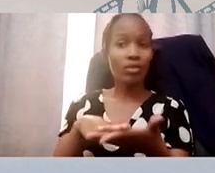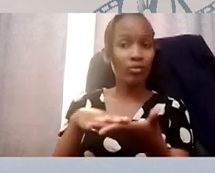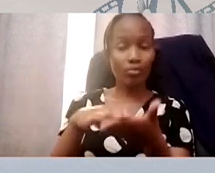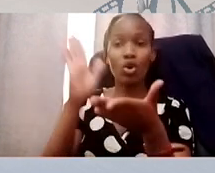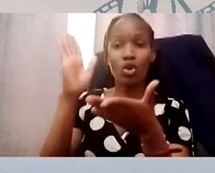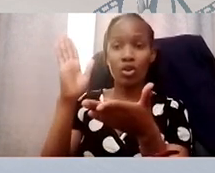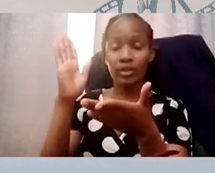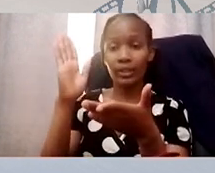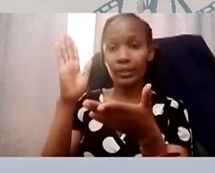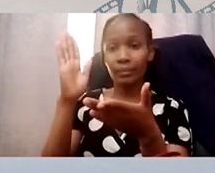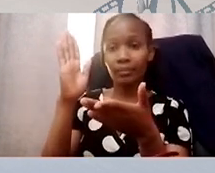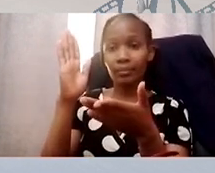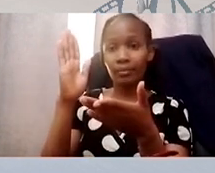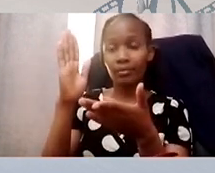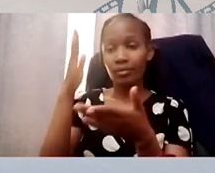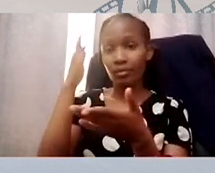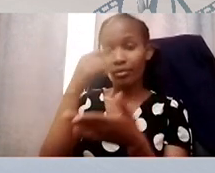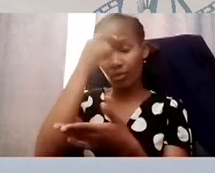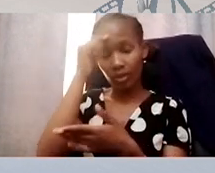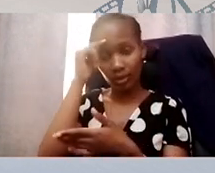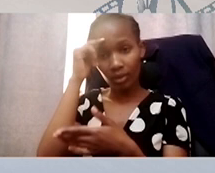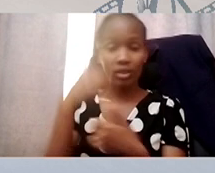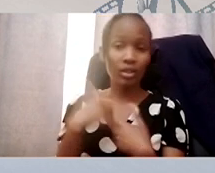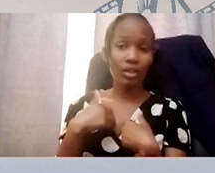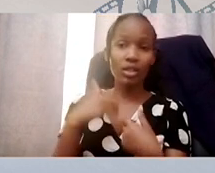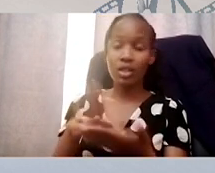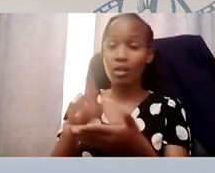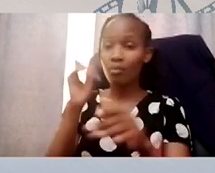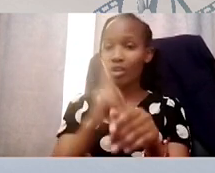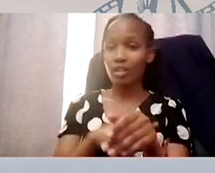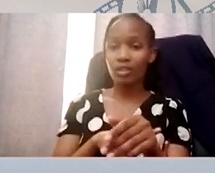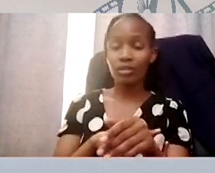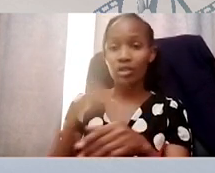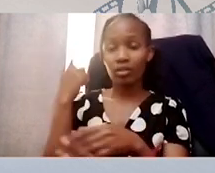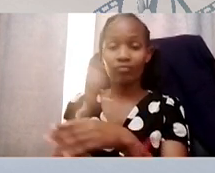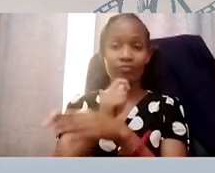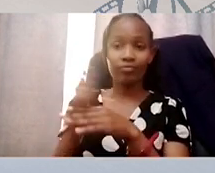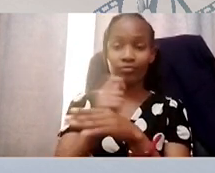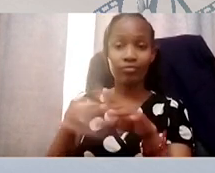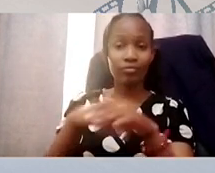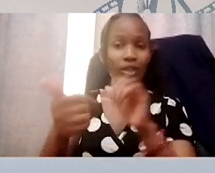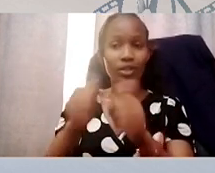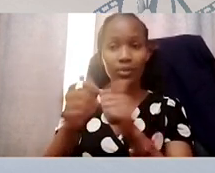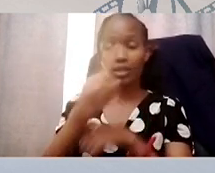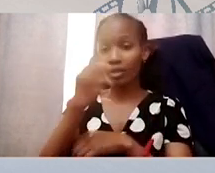perception is because they're refugees, they would have more time on their hands for training in sports.